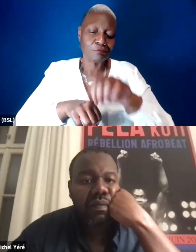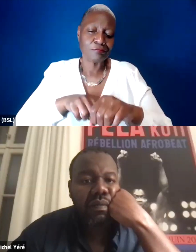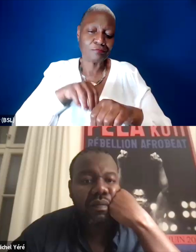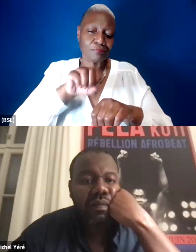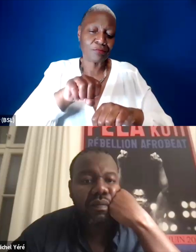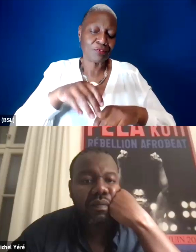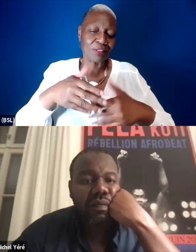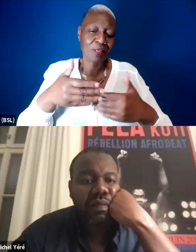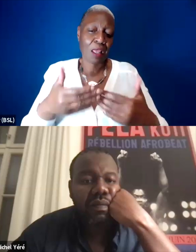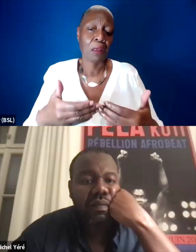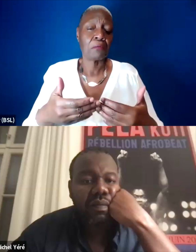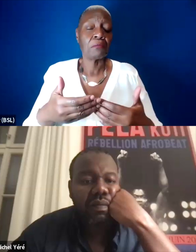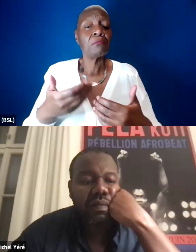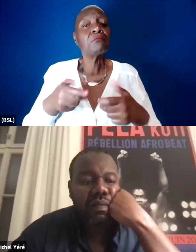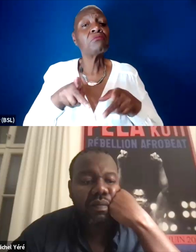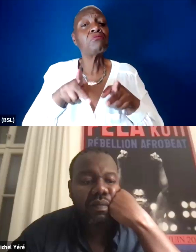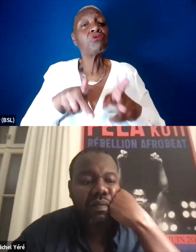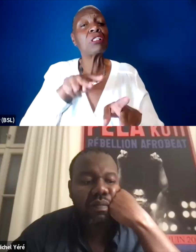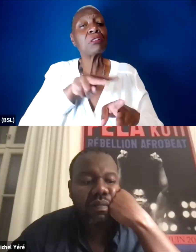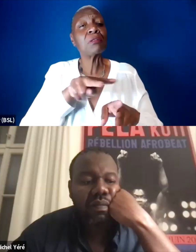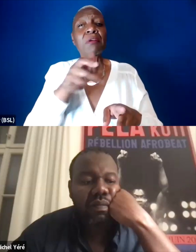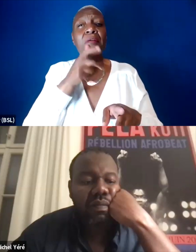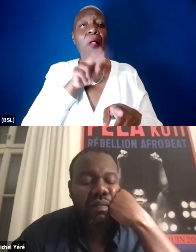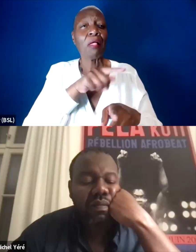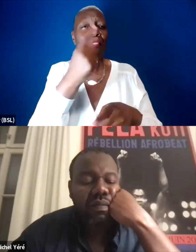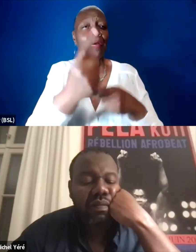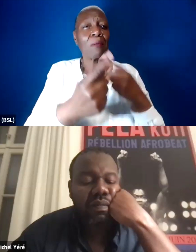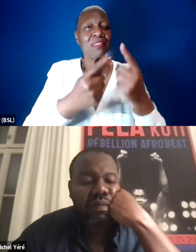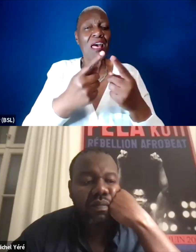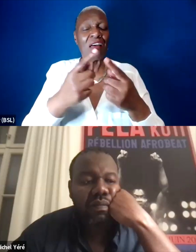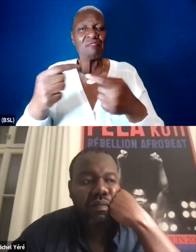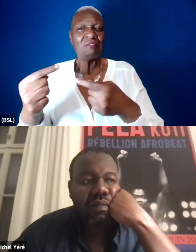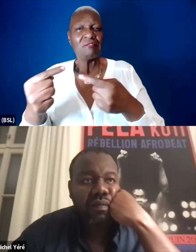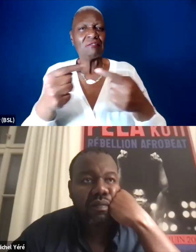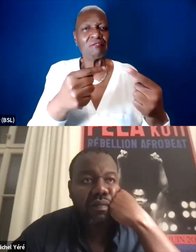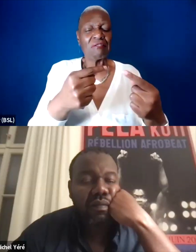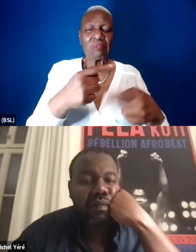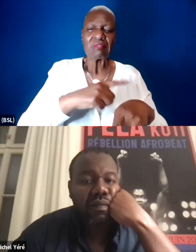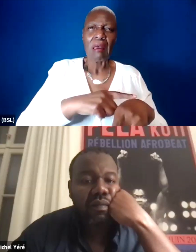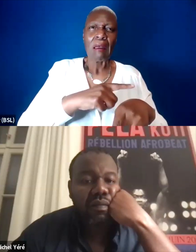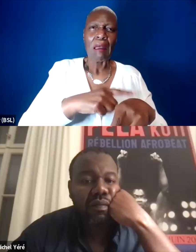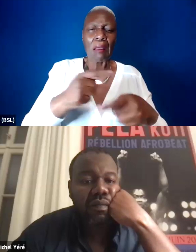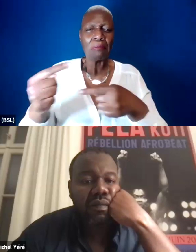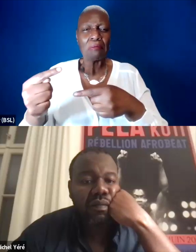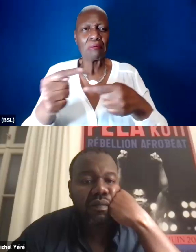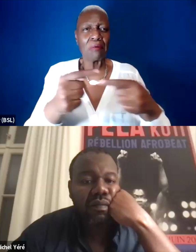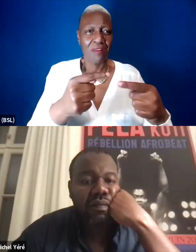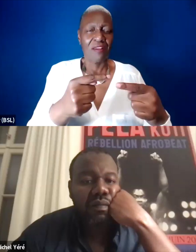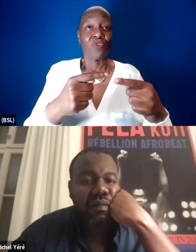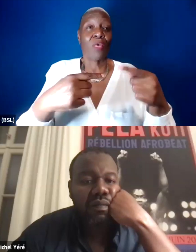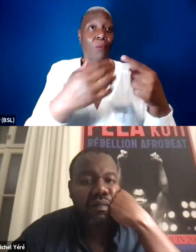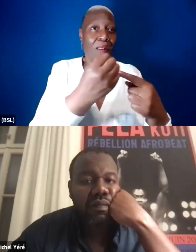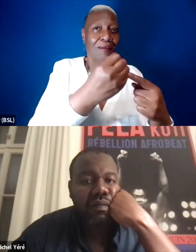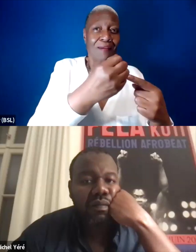It seems to me that people on the street are engaged in a fierce battle with time, and that at every moment, from triumph to